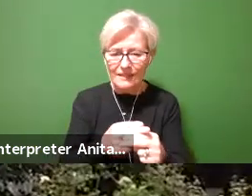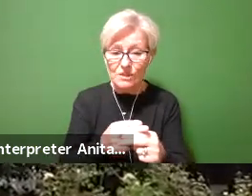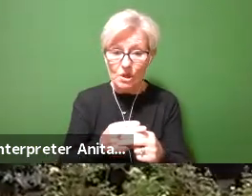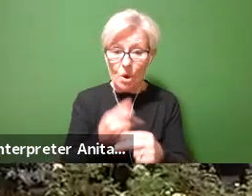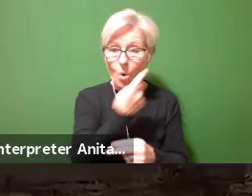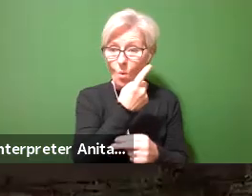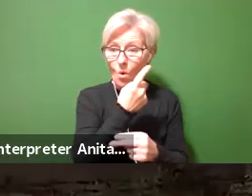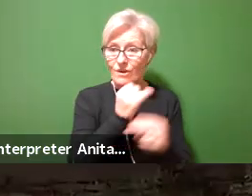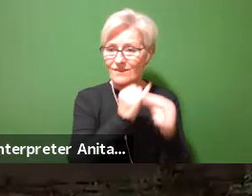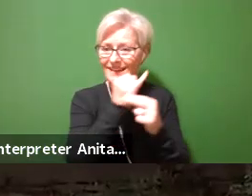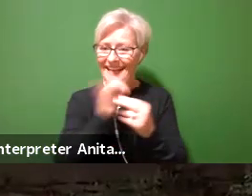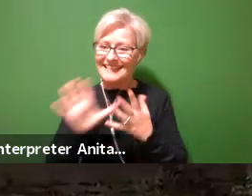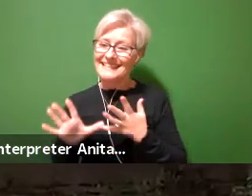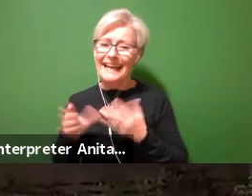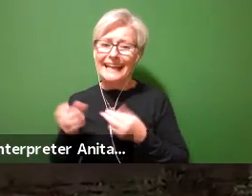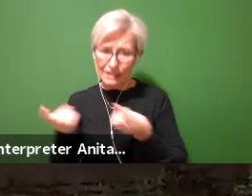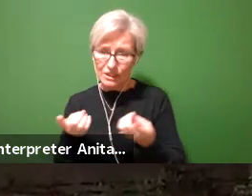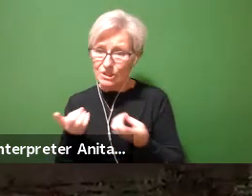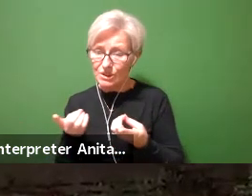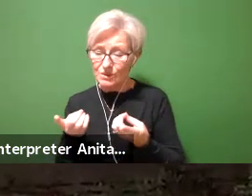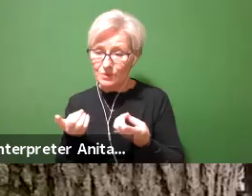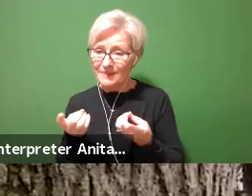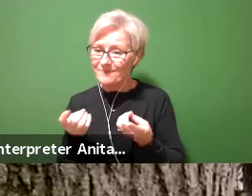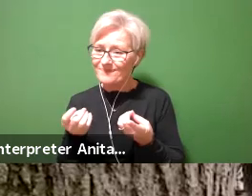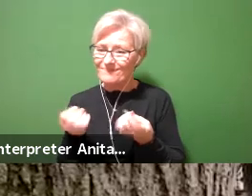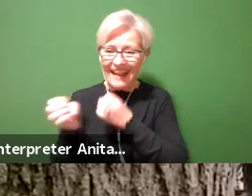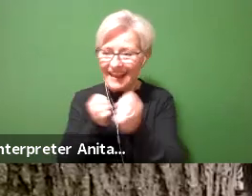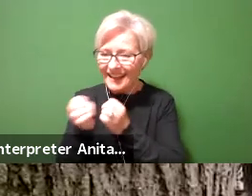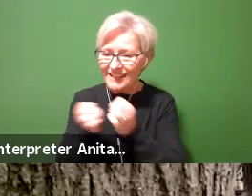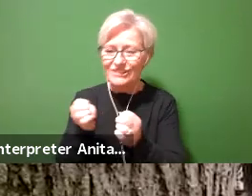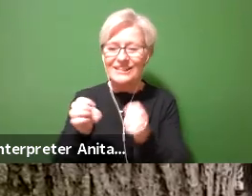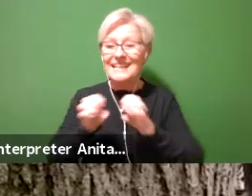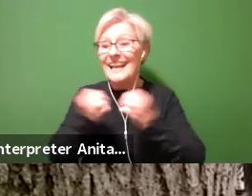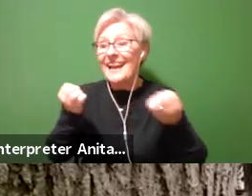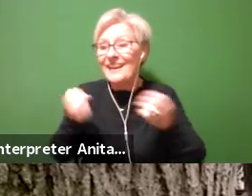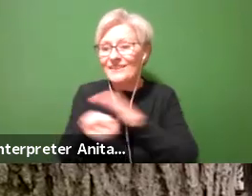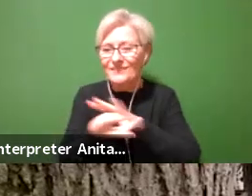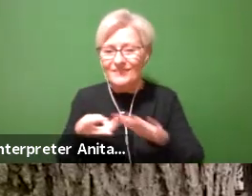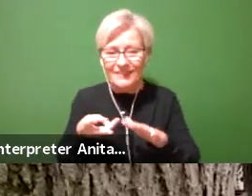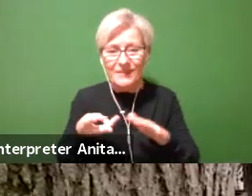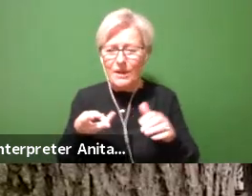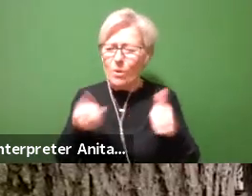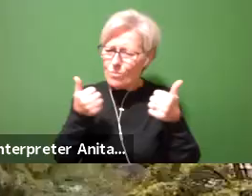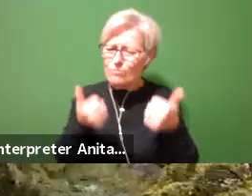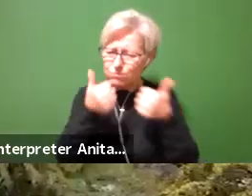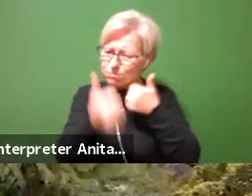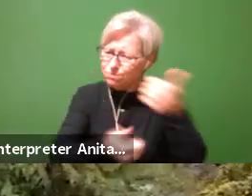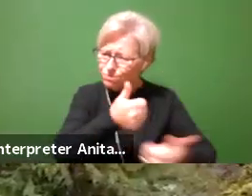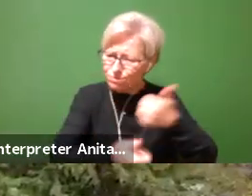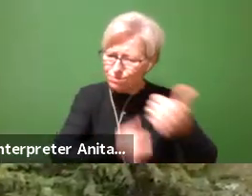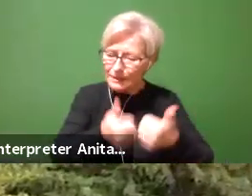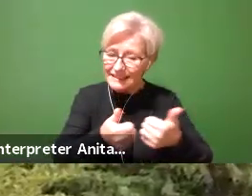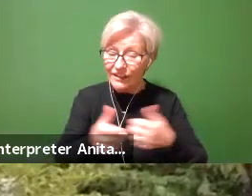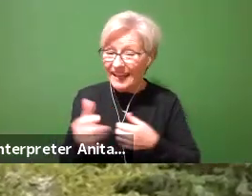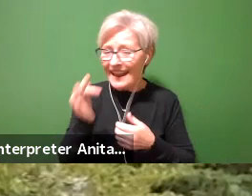week. If you're already doing this, well done, keep it up. Maybe reach out and support others. If not, it's never too late